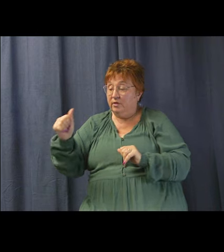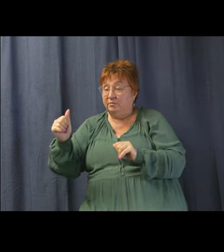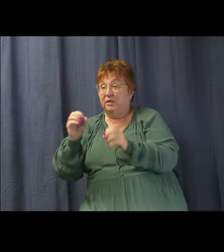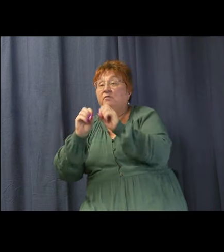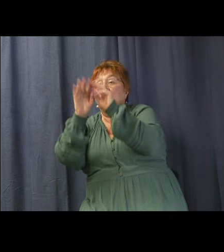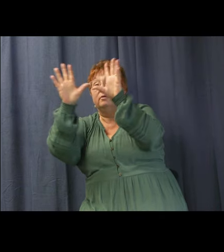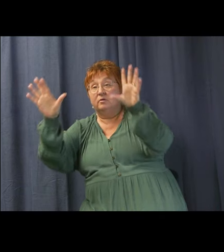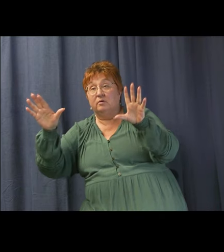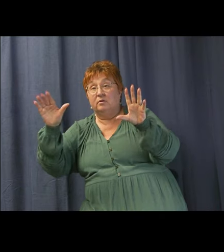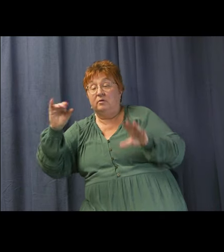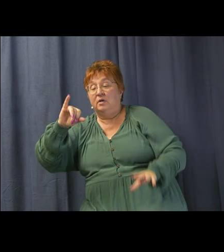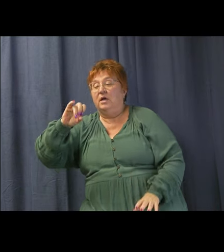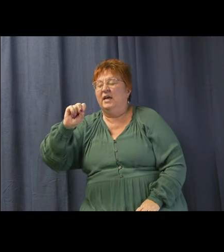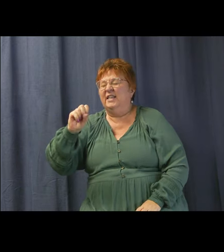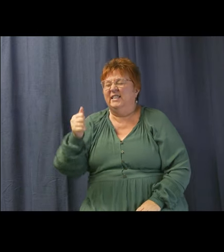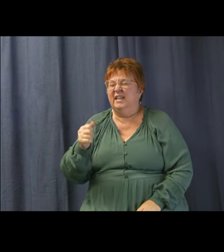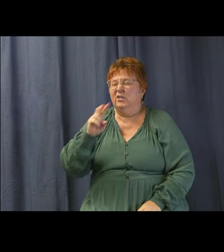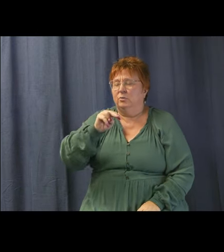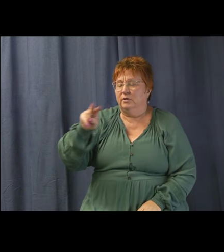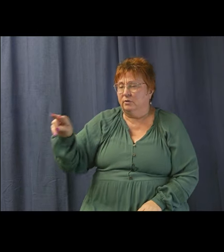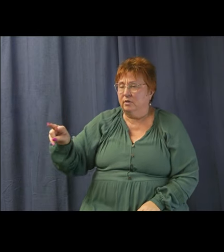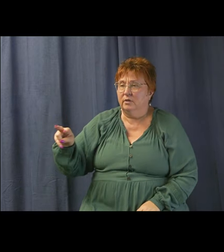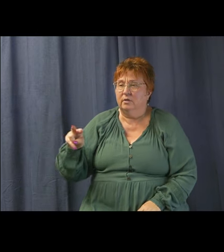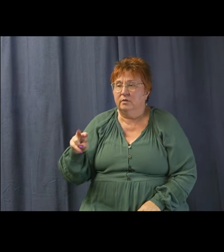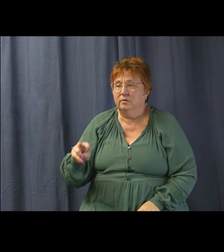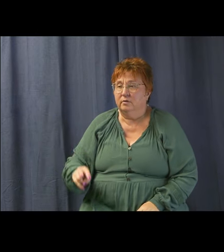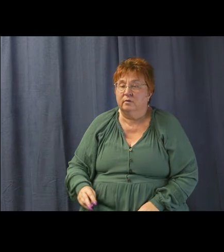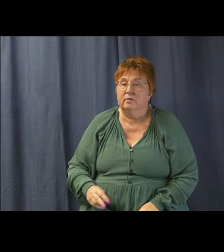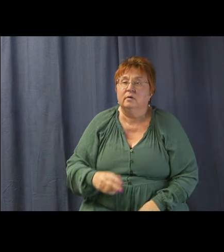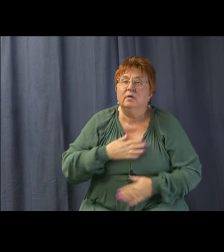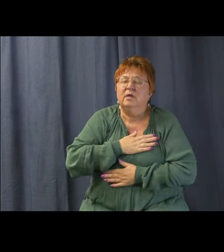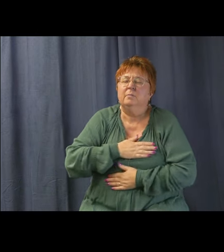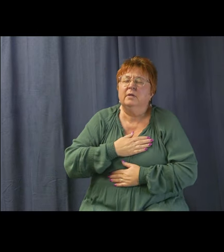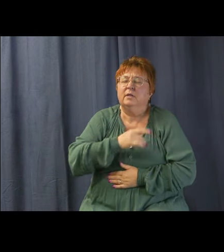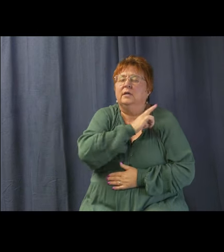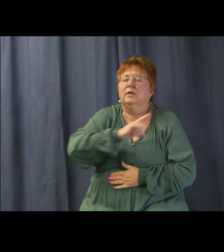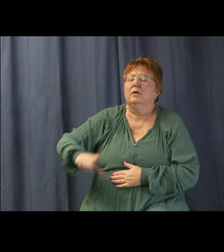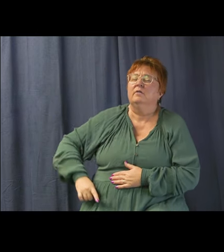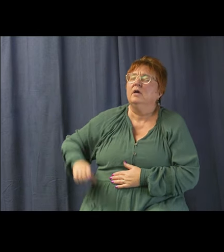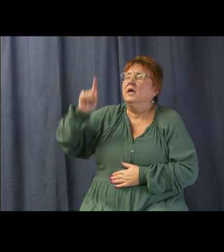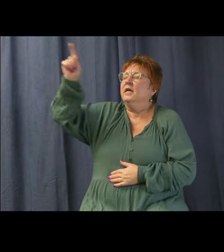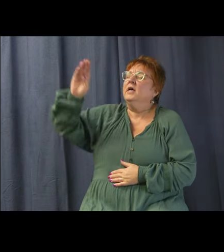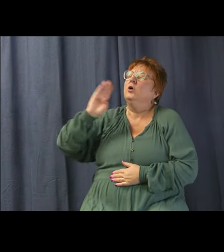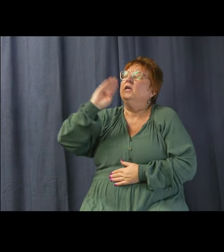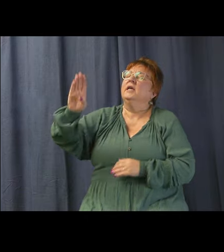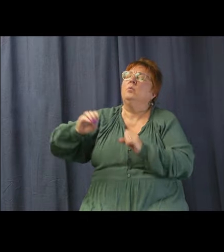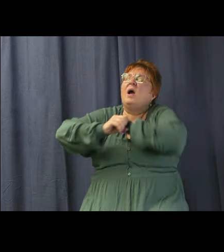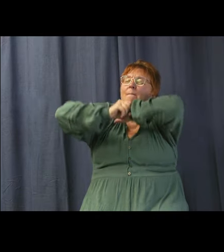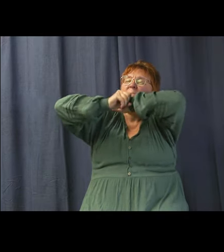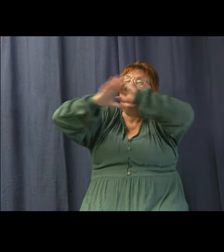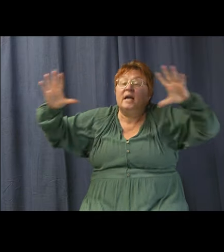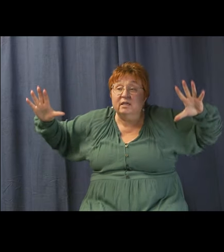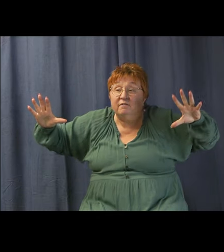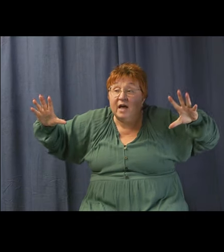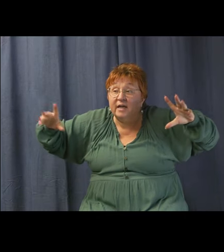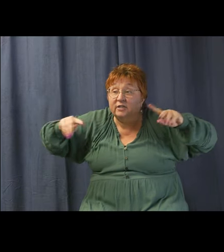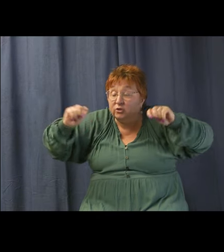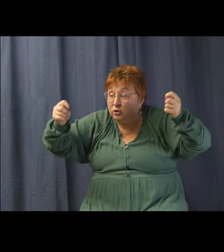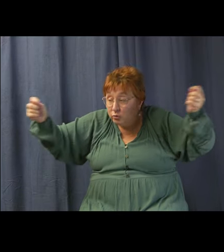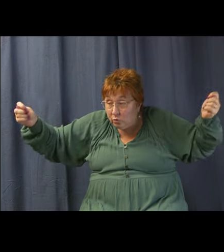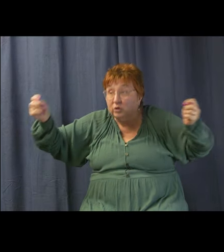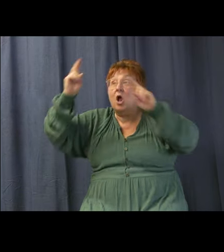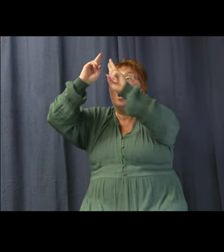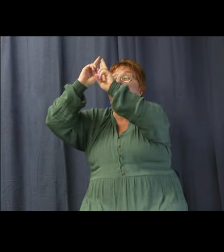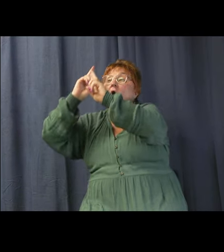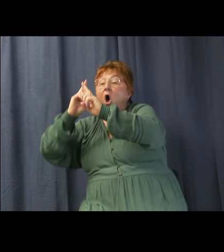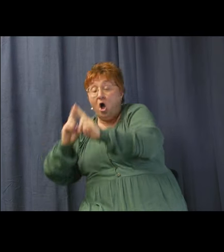42, 21 through 23. The Lord is well pleased for his righteousness' sake. He will magnify the Torah, and he's going to make it